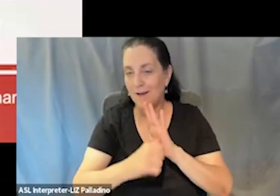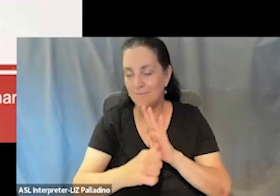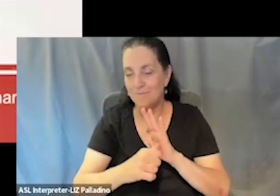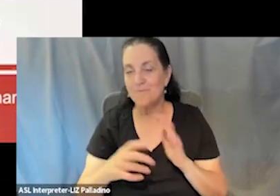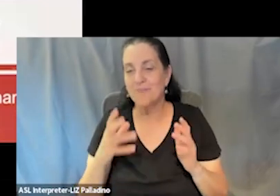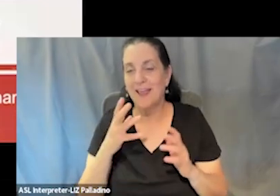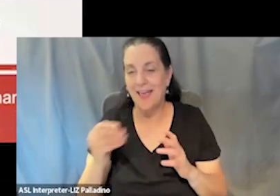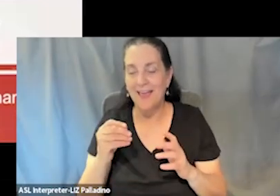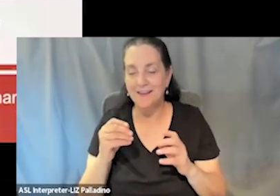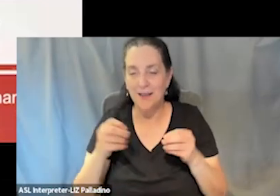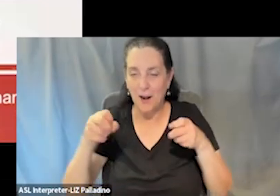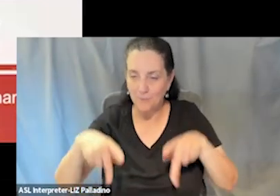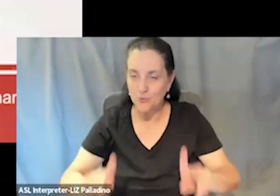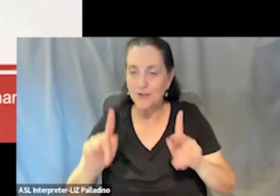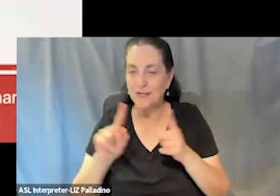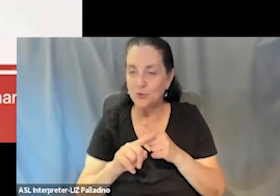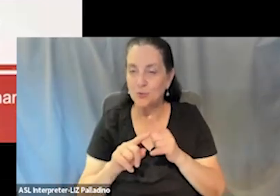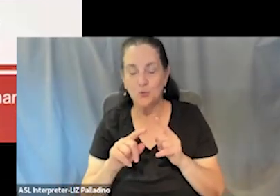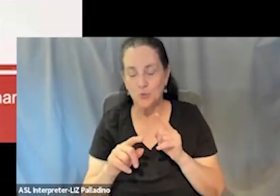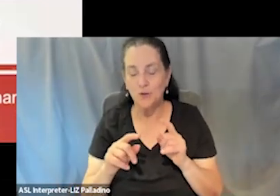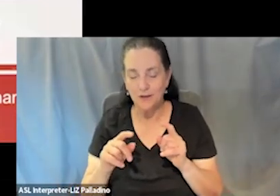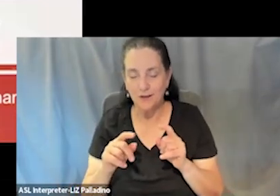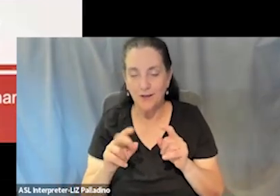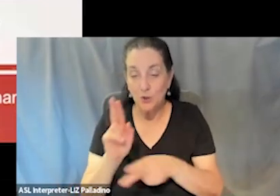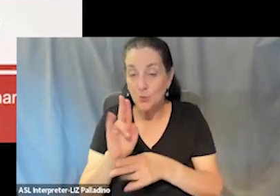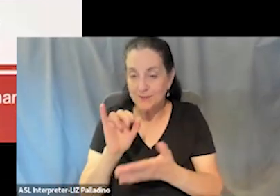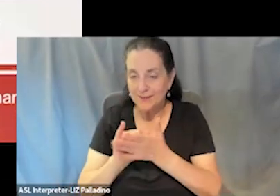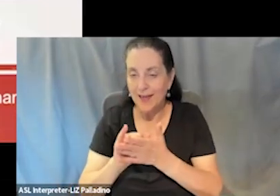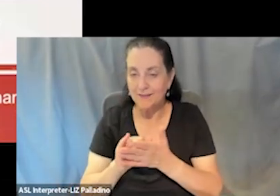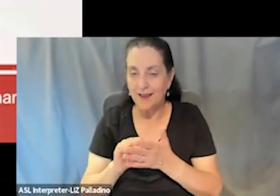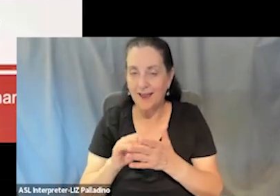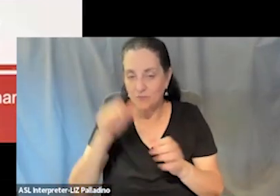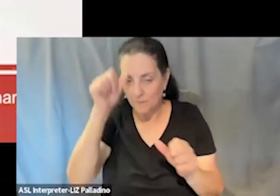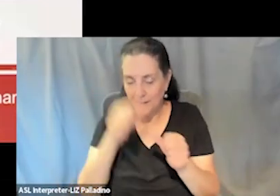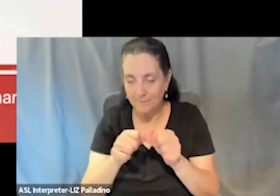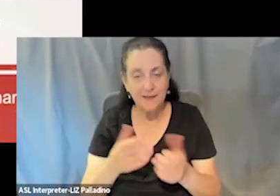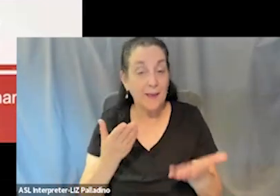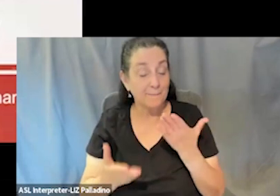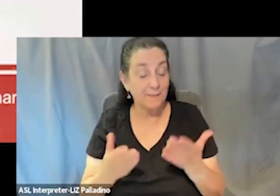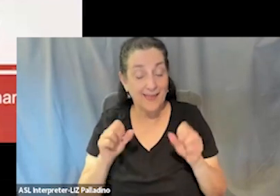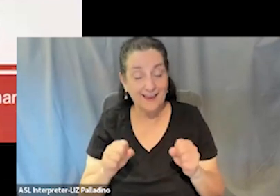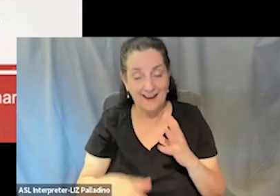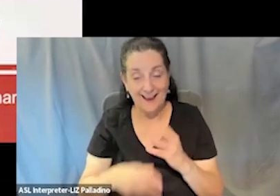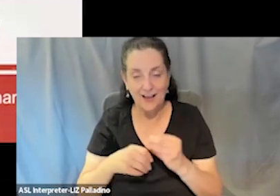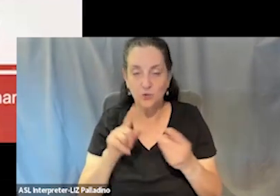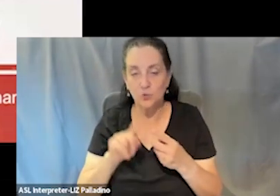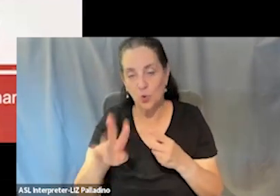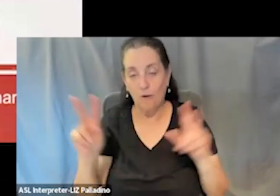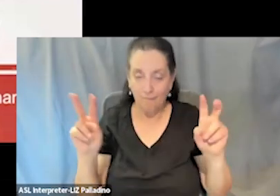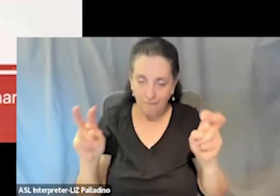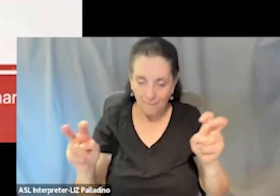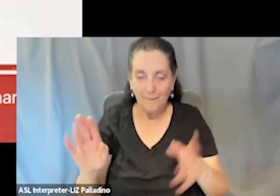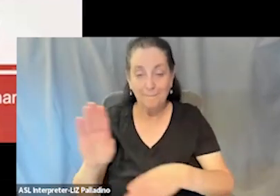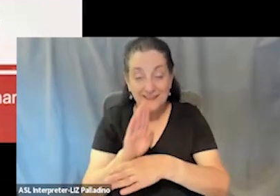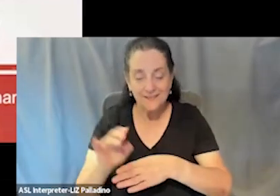The executive director letter gives you an opportunity to do any business of the campaign. If you have secured